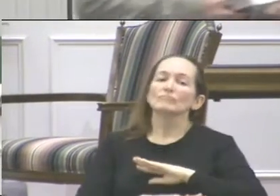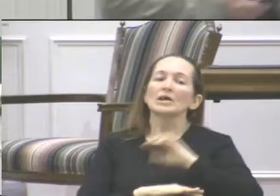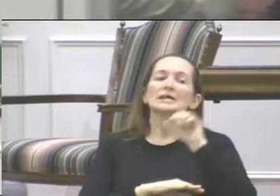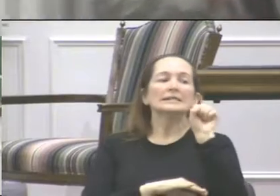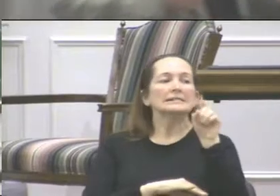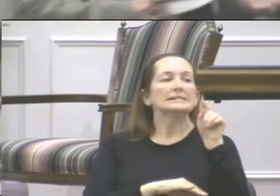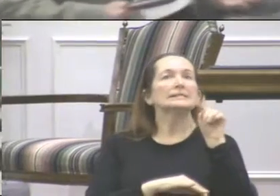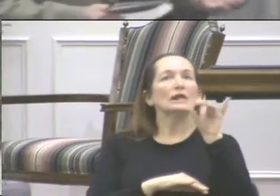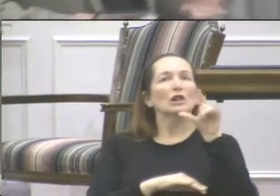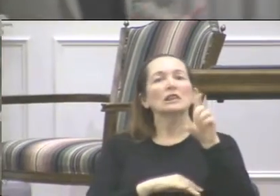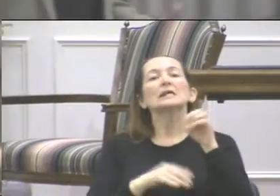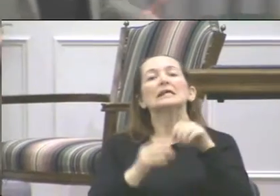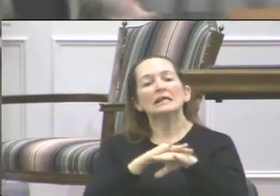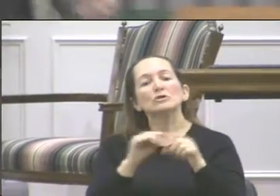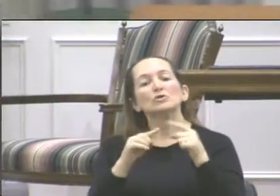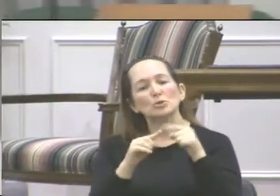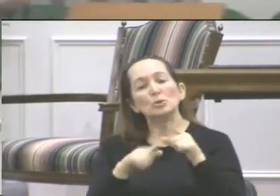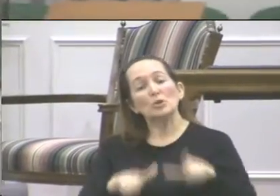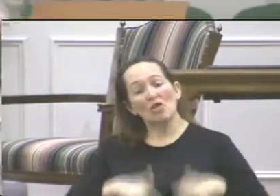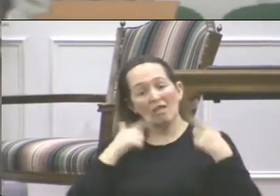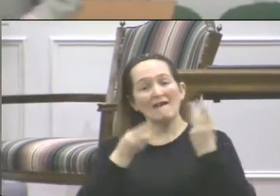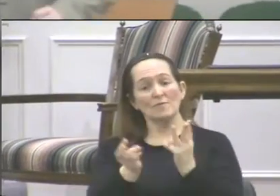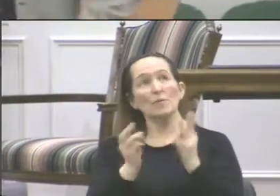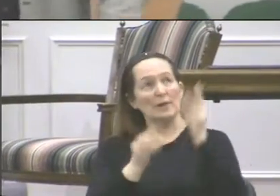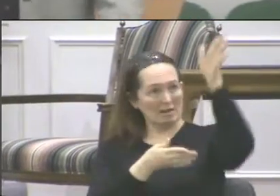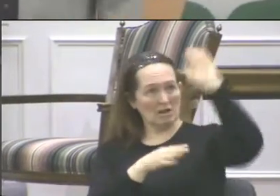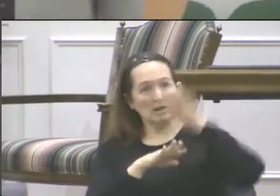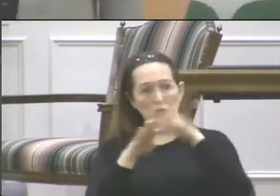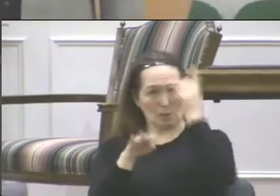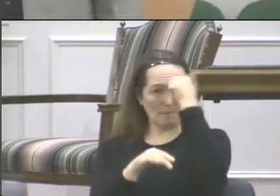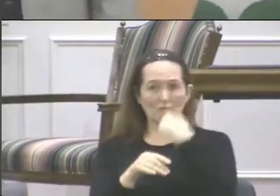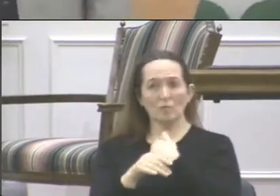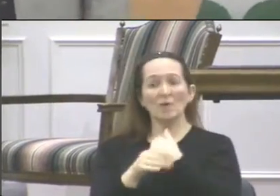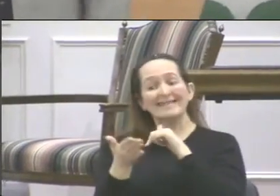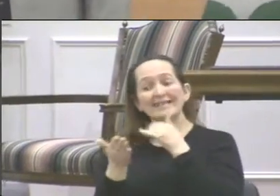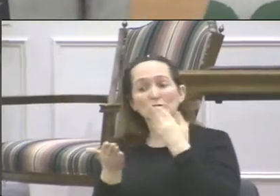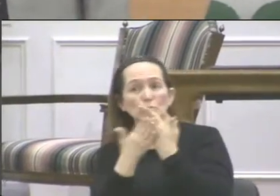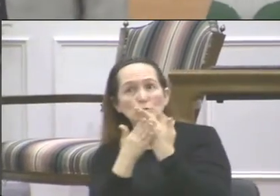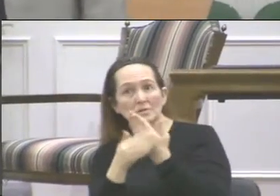this lifestyle that God has called me to. That's a good thing.